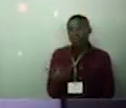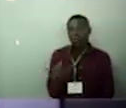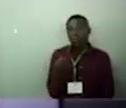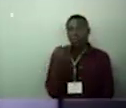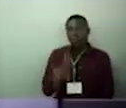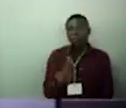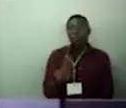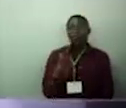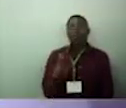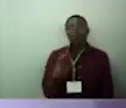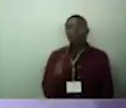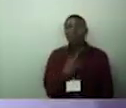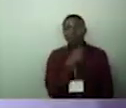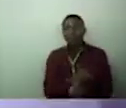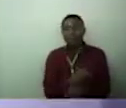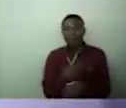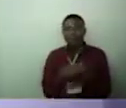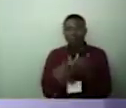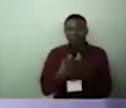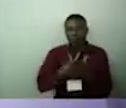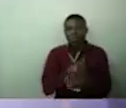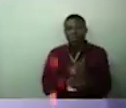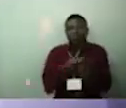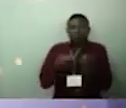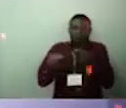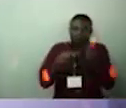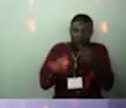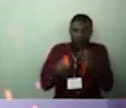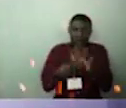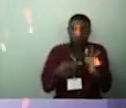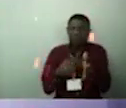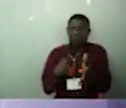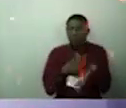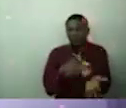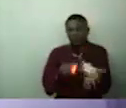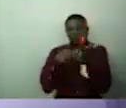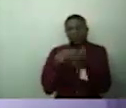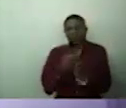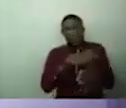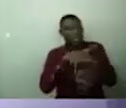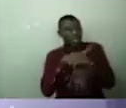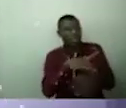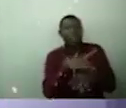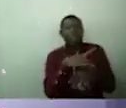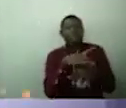or territories that we will rule over, it is the representation from the earth.